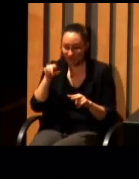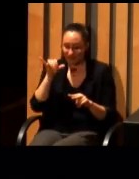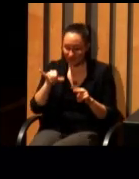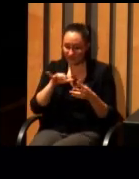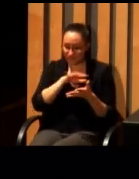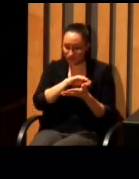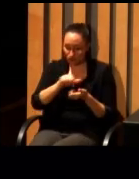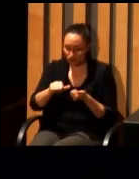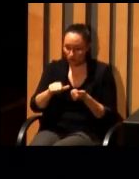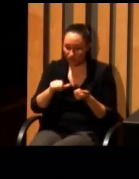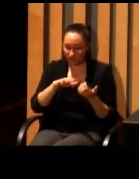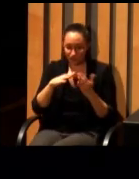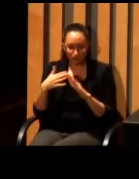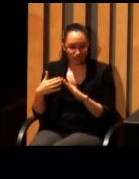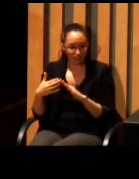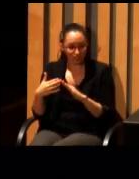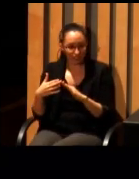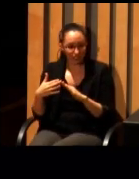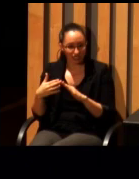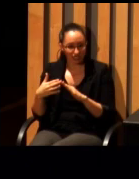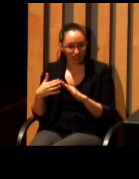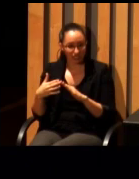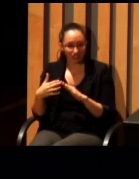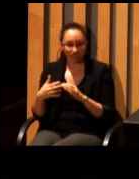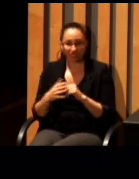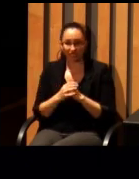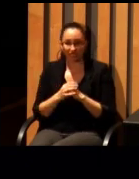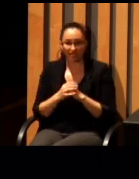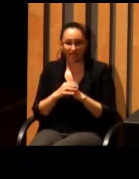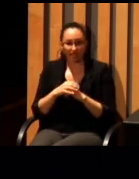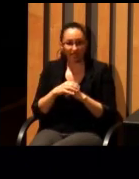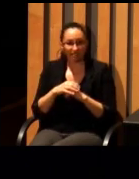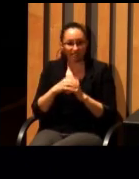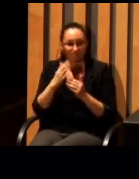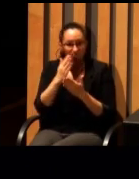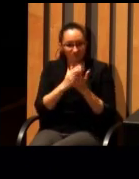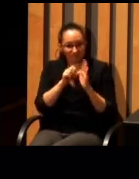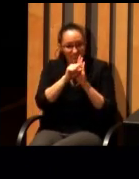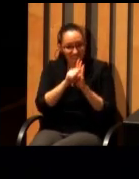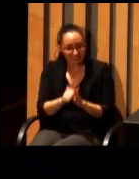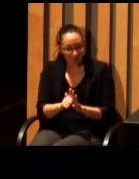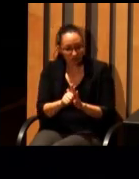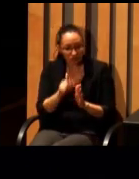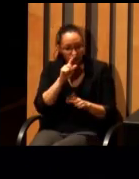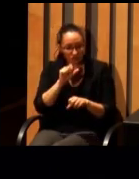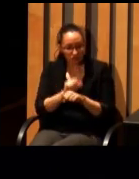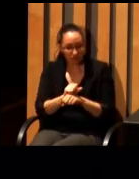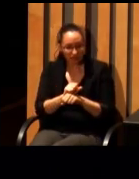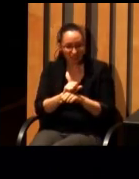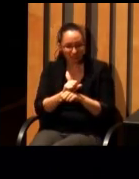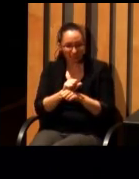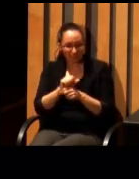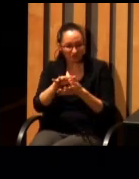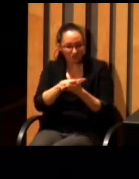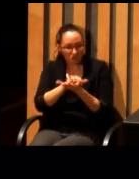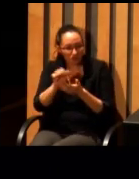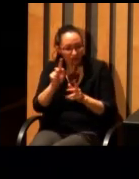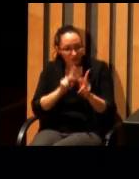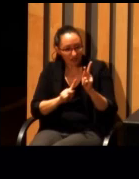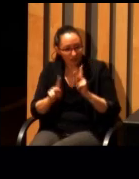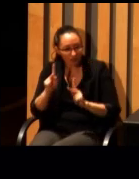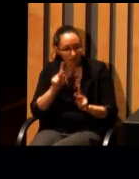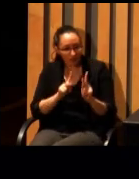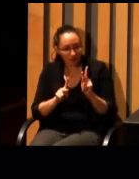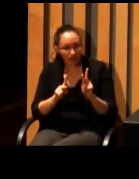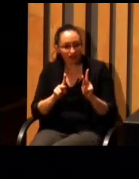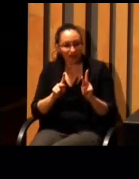not simply that these things are disparaging for American Indian people and dehumanizing. They are, at their core, because we practice them in this context, they are